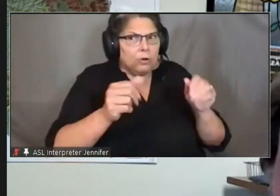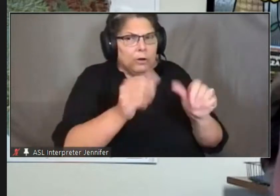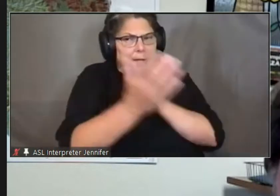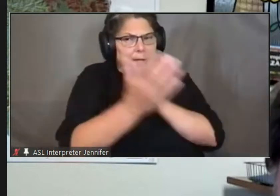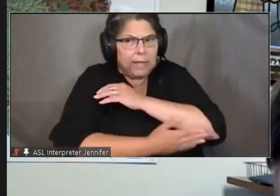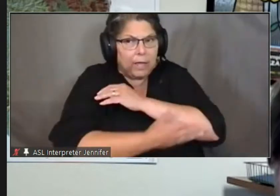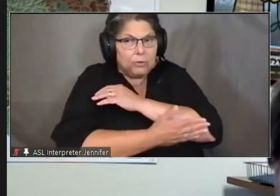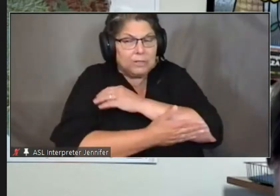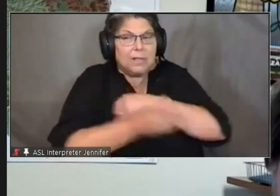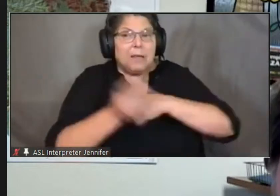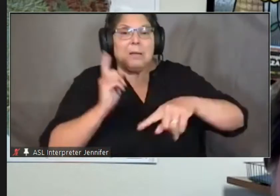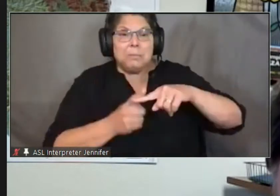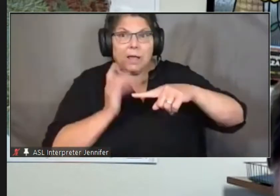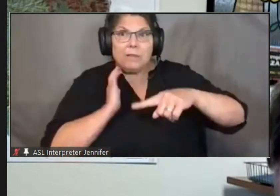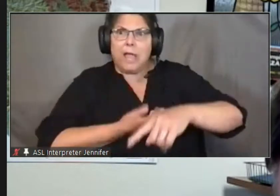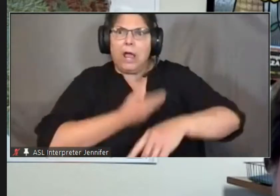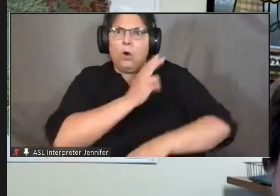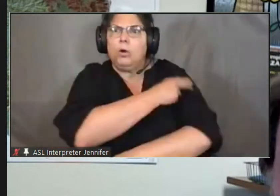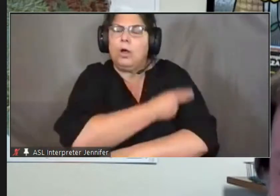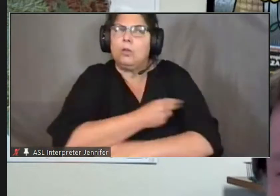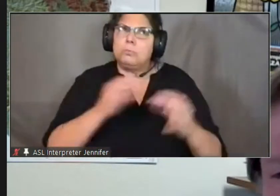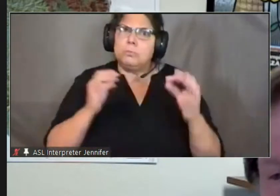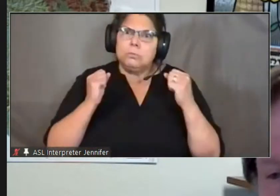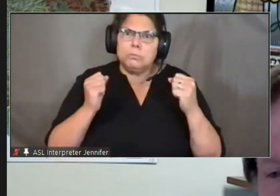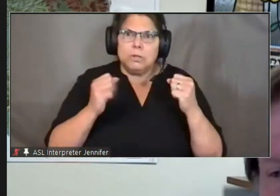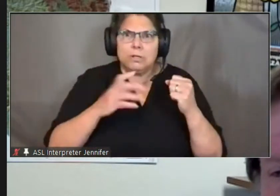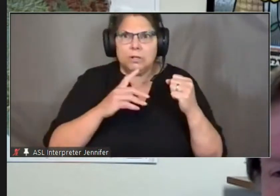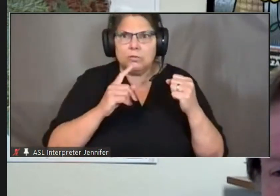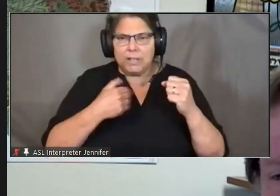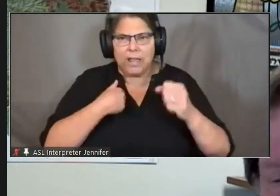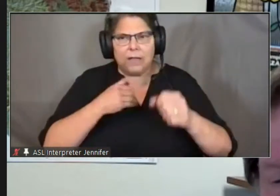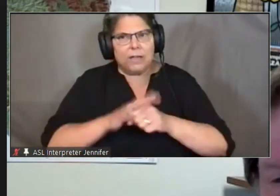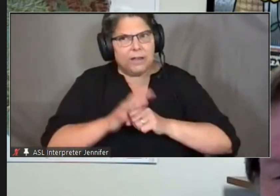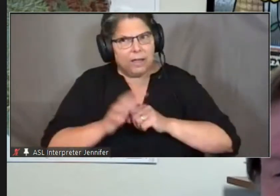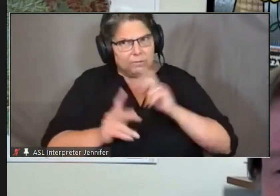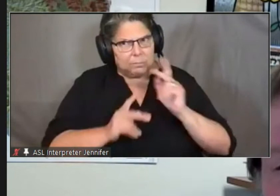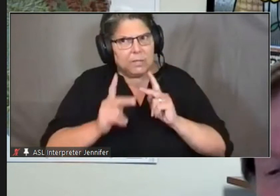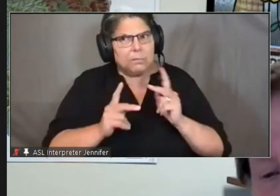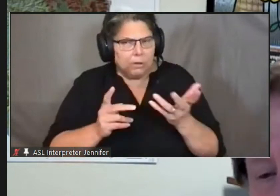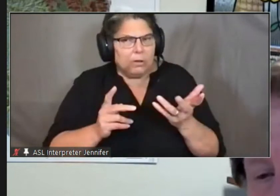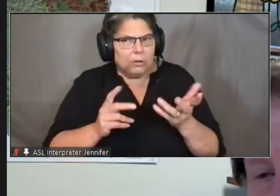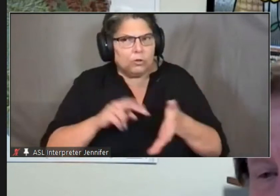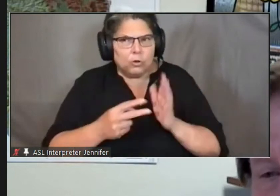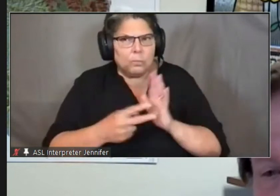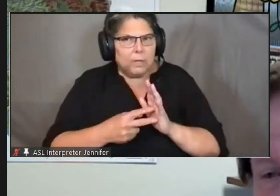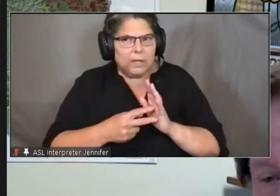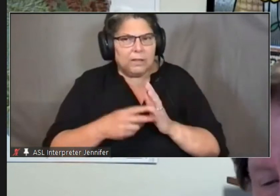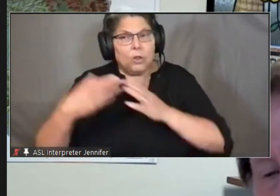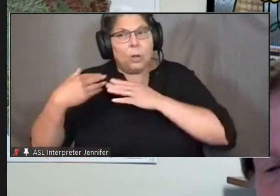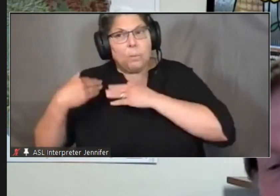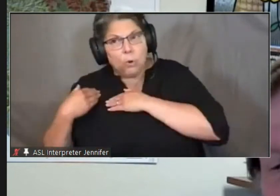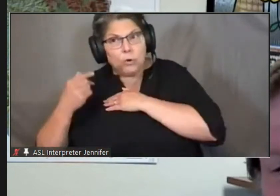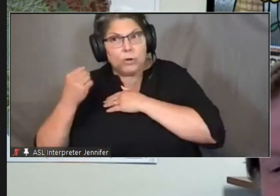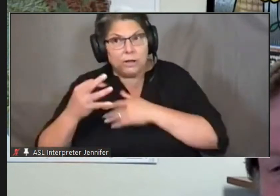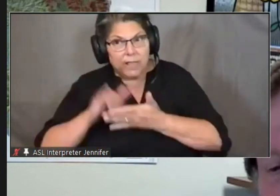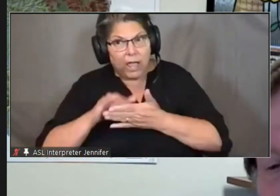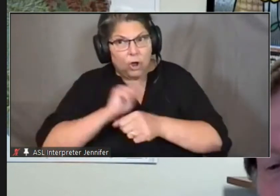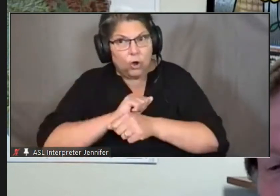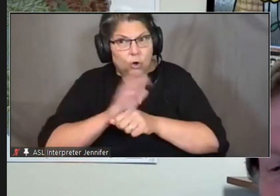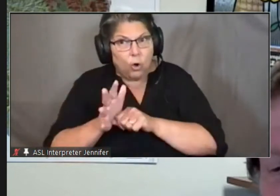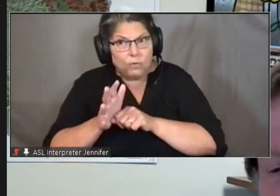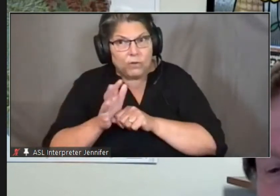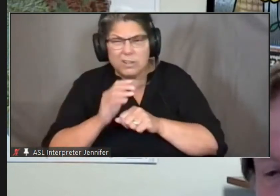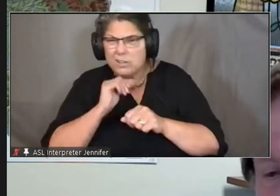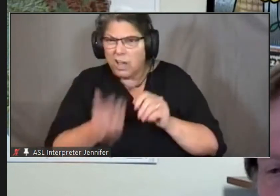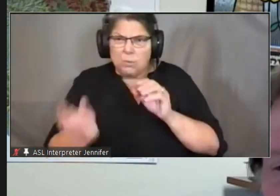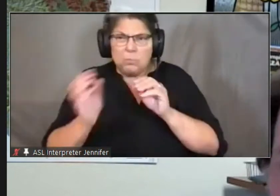our hospitals that the burden of the disease is not excessive. And for that reason, they said, hey, let's not move